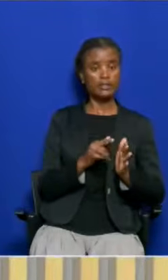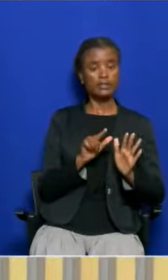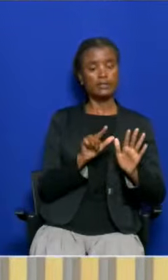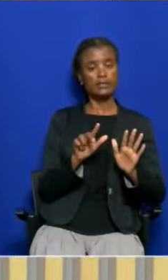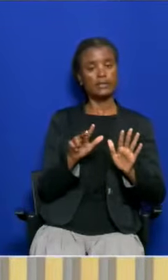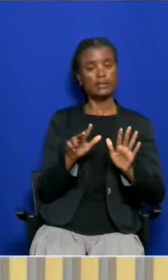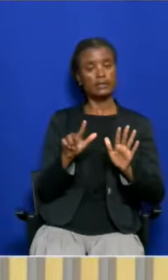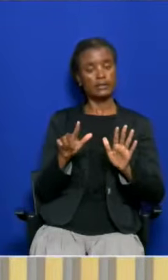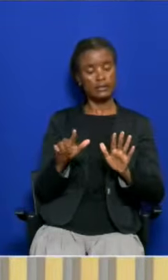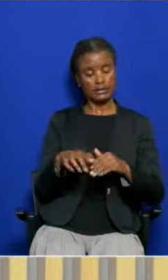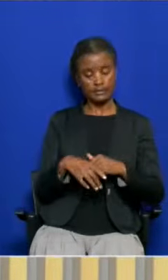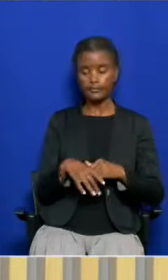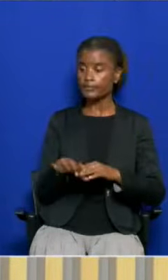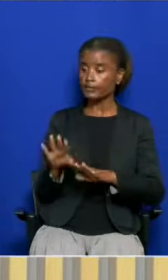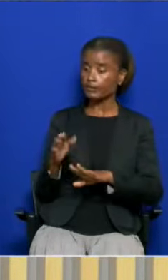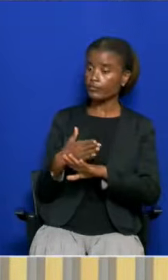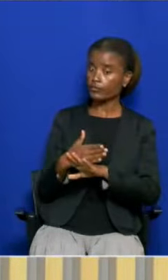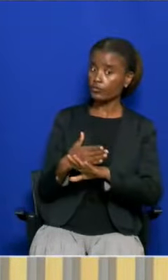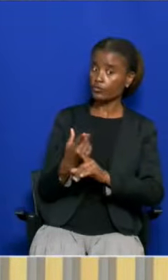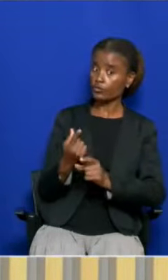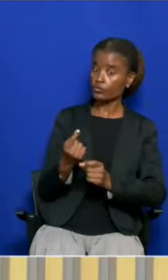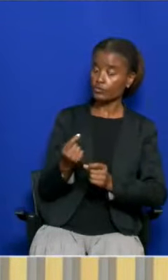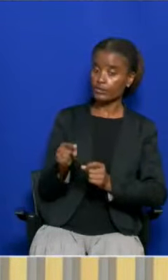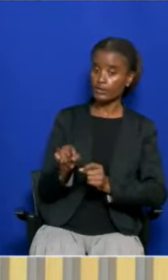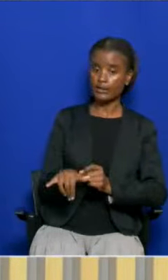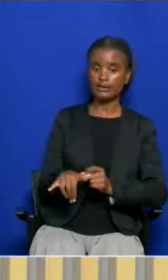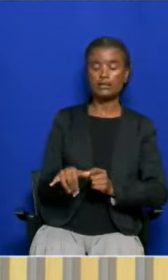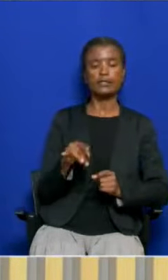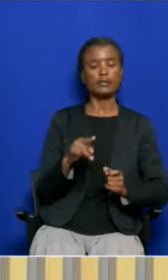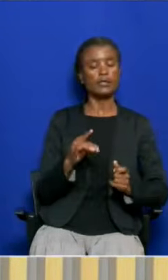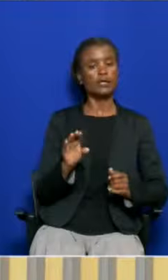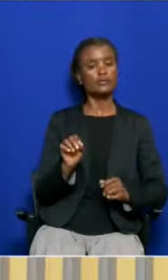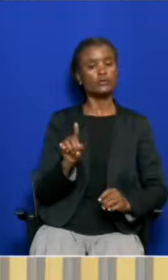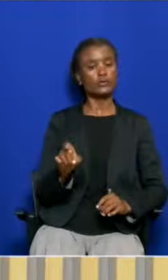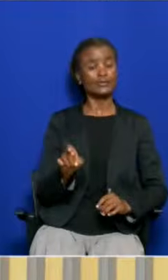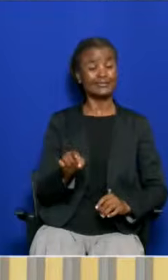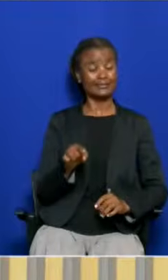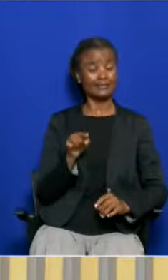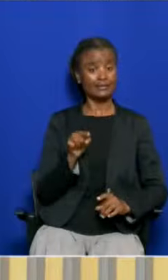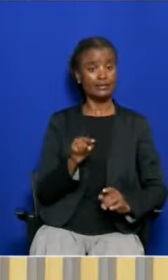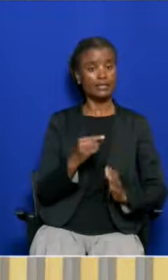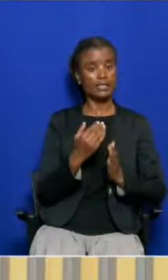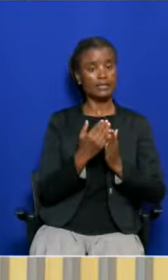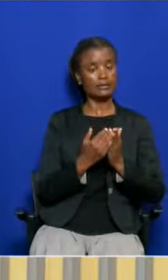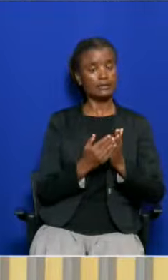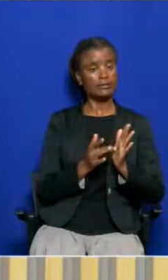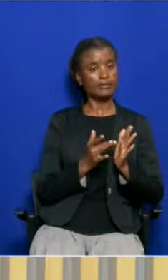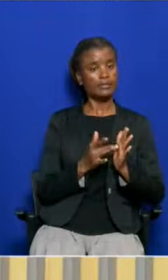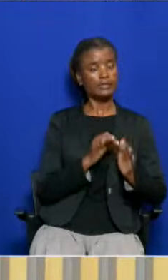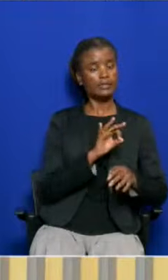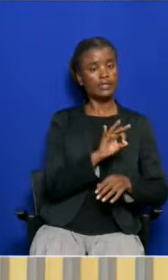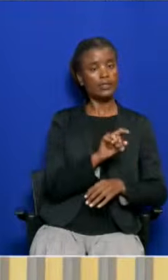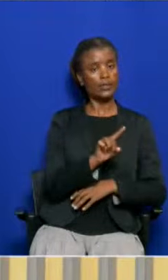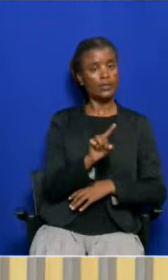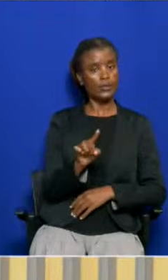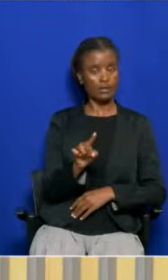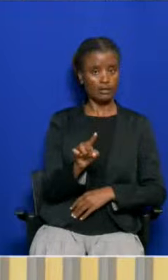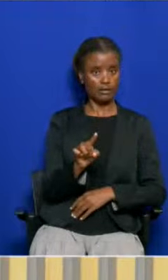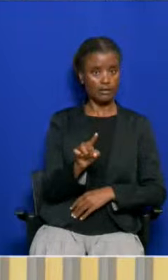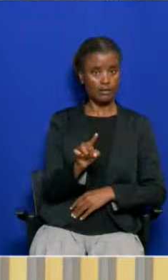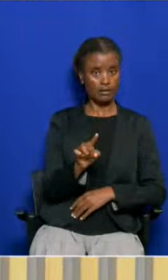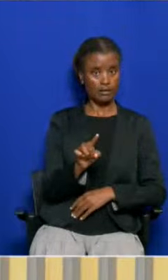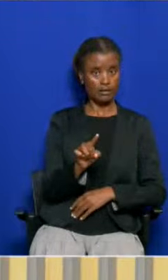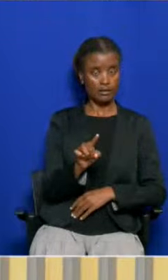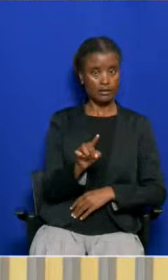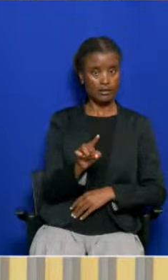question. The Sergeant, this list at page 311, and if you have